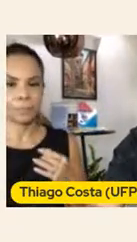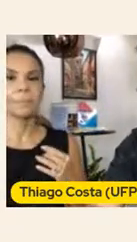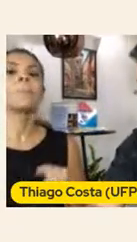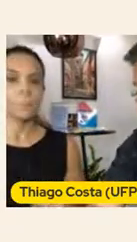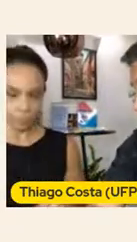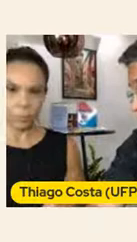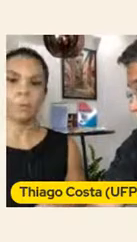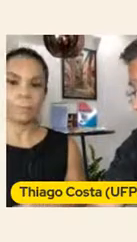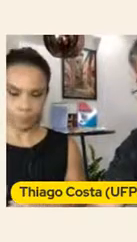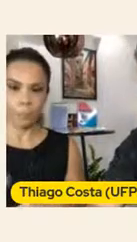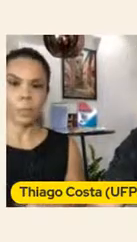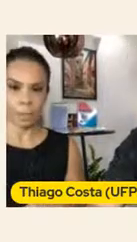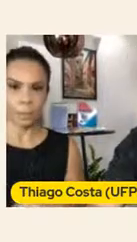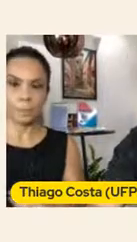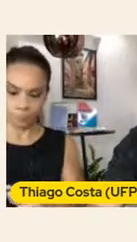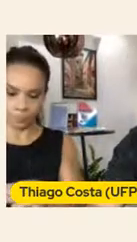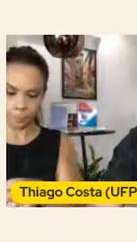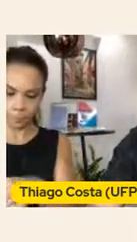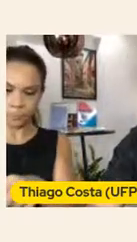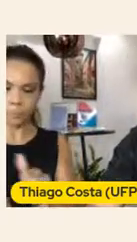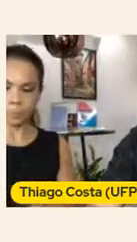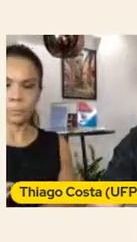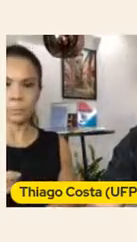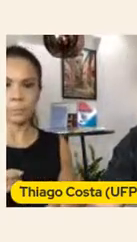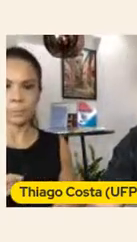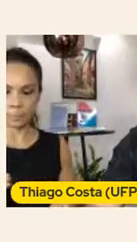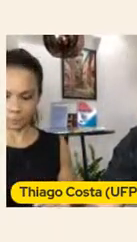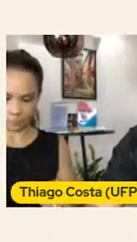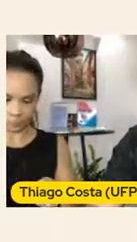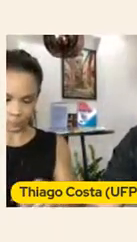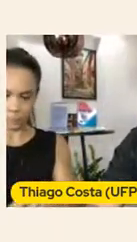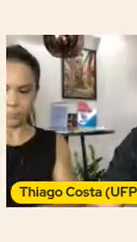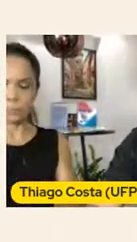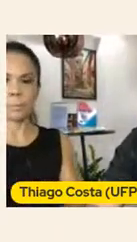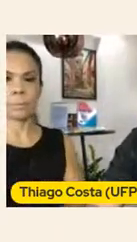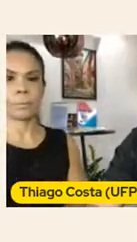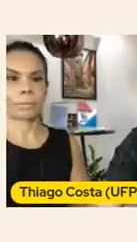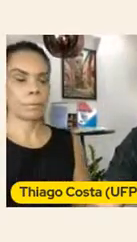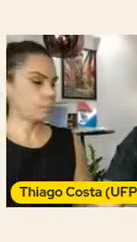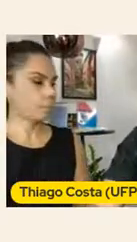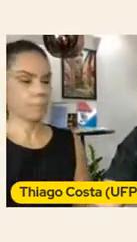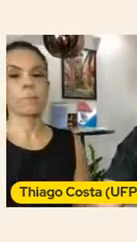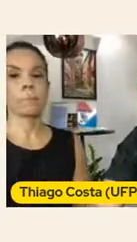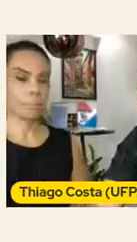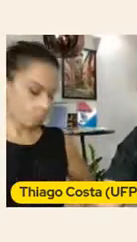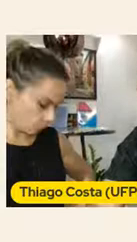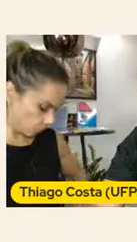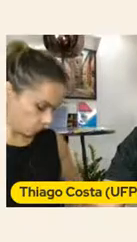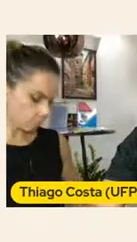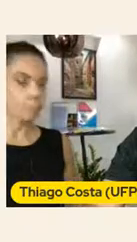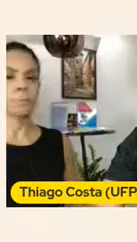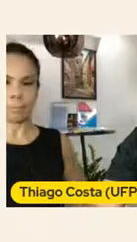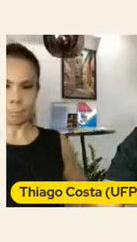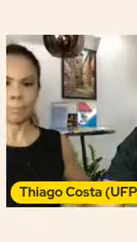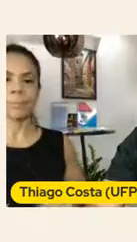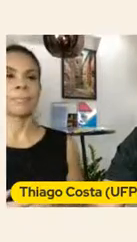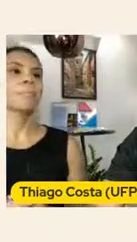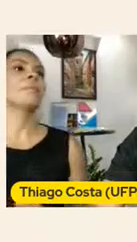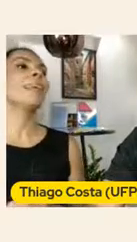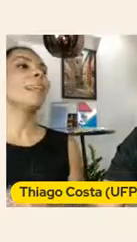242 participants enrolled for yeah. the 7th edition of EPPI. And then 9 of them are going to